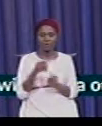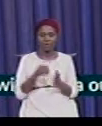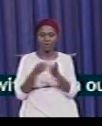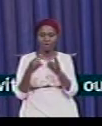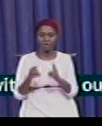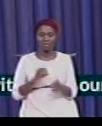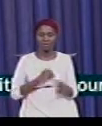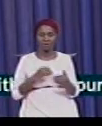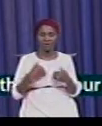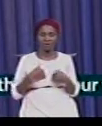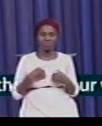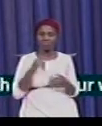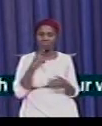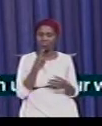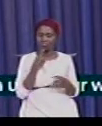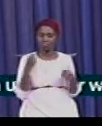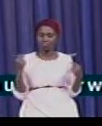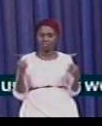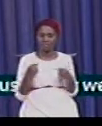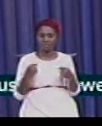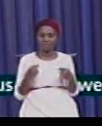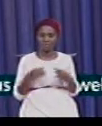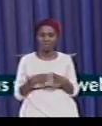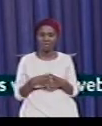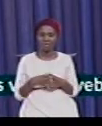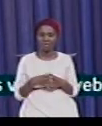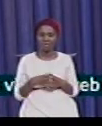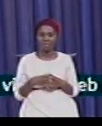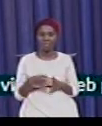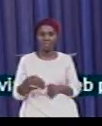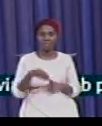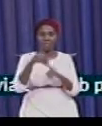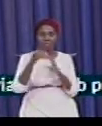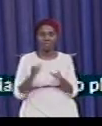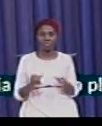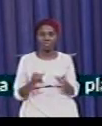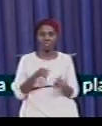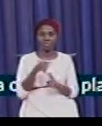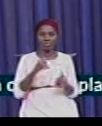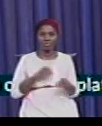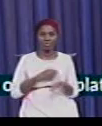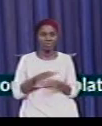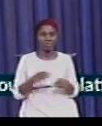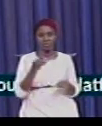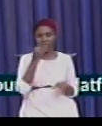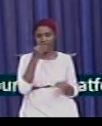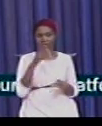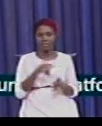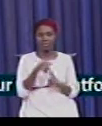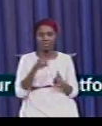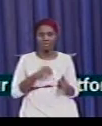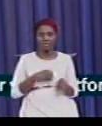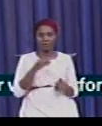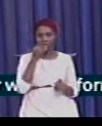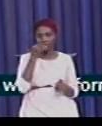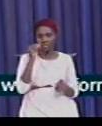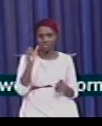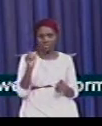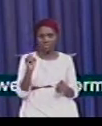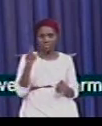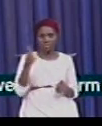pains with bloating, especially when I don't eat. And then maybe when I eat spicy foods. So